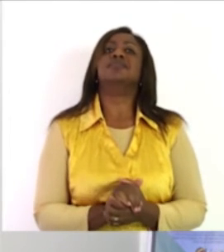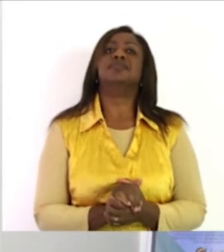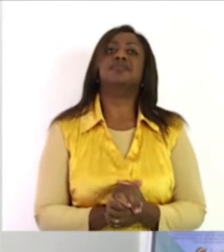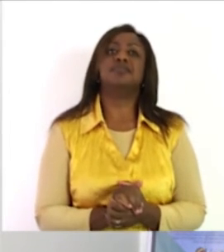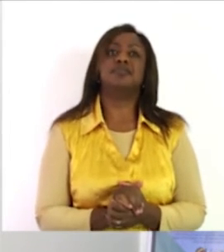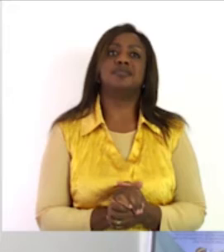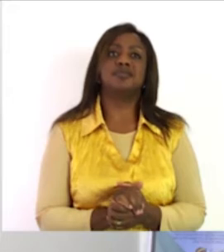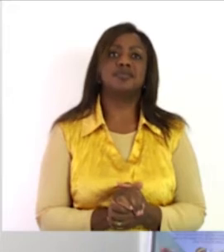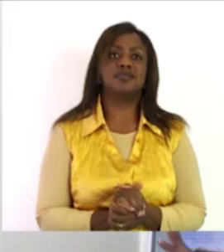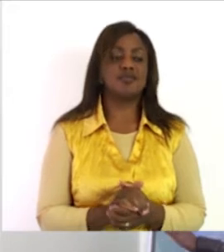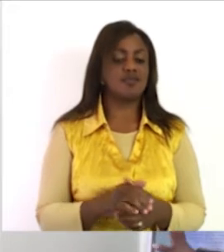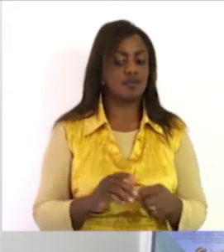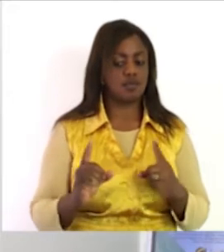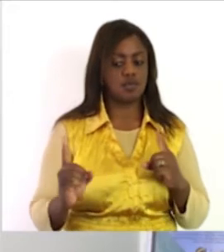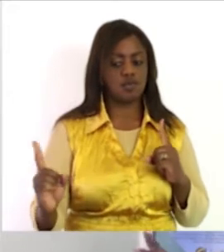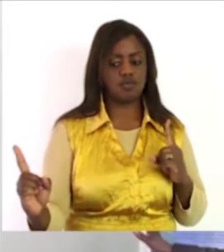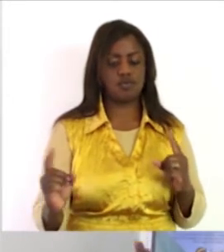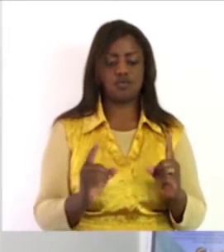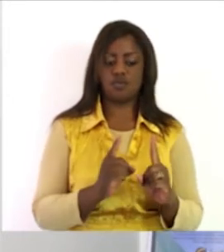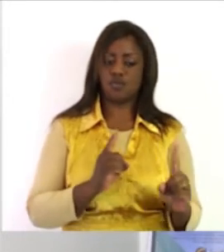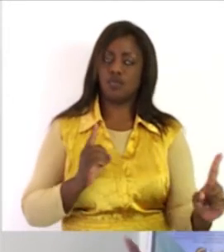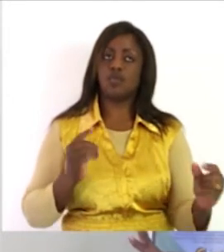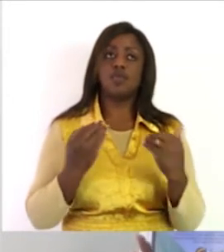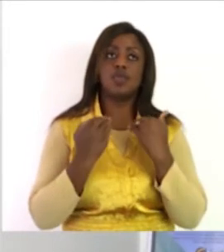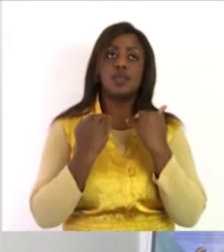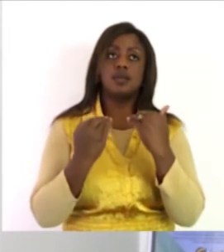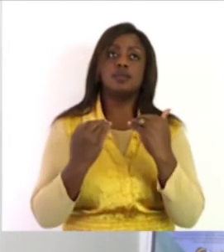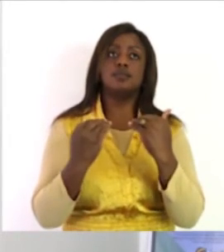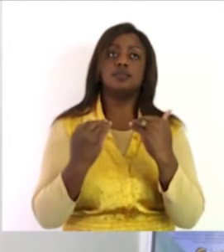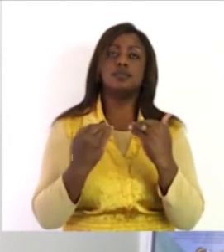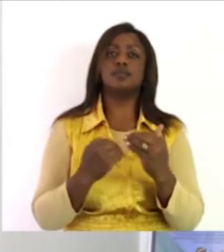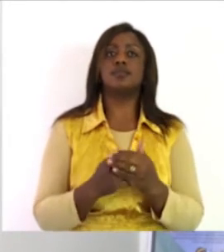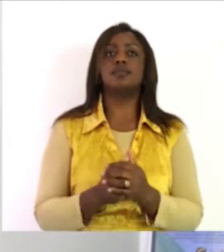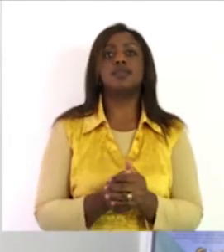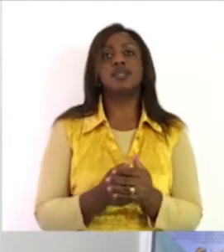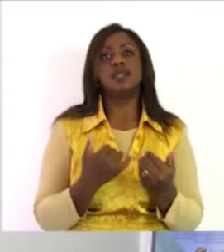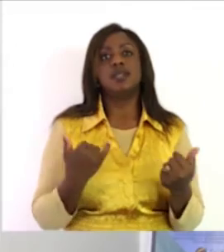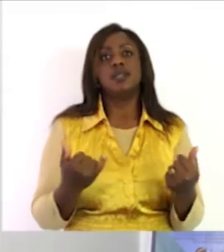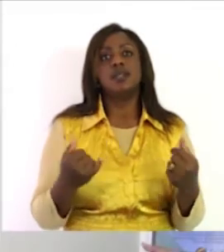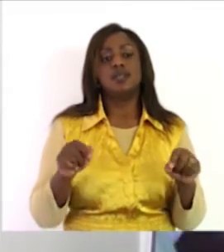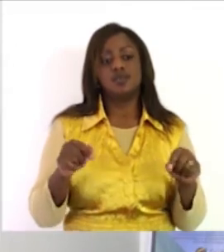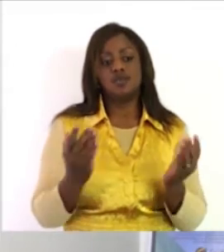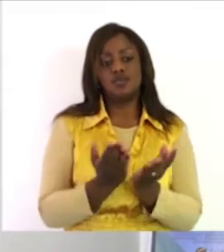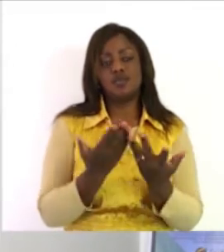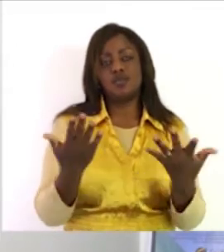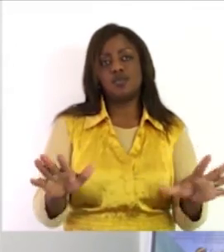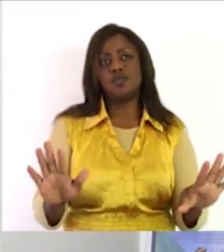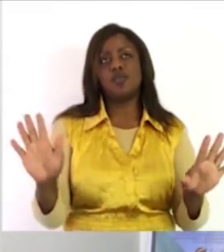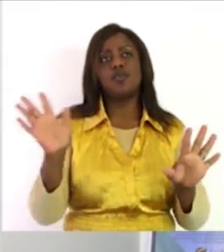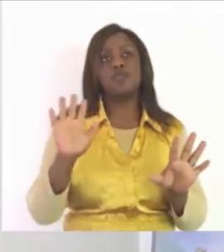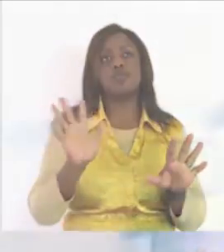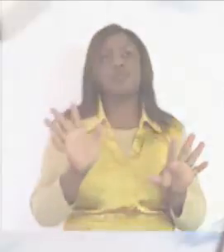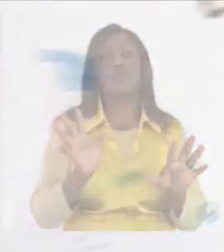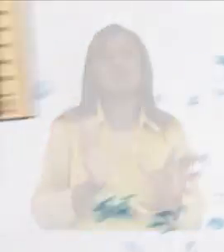then please maintain social distance. And from me and my friend here, it's